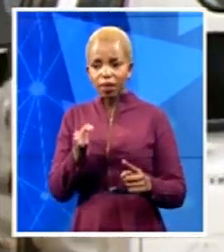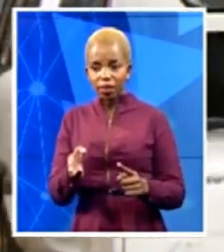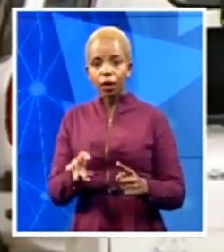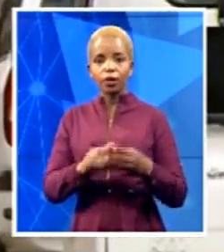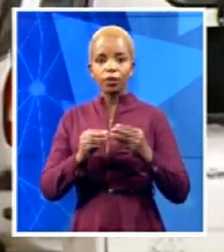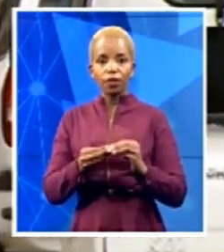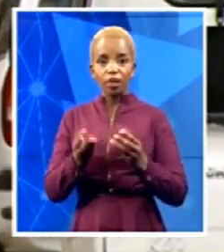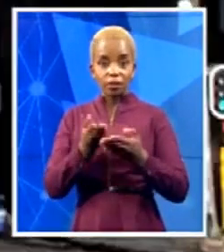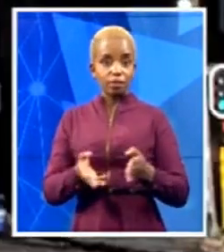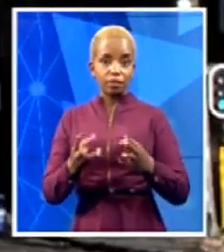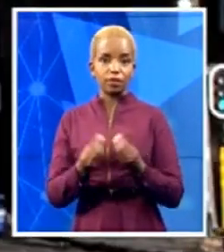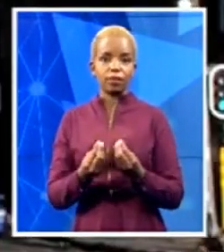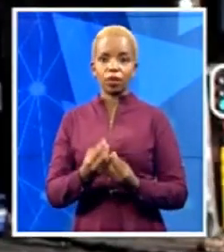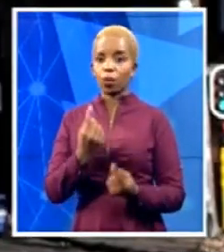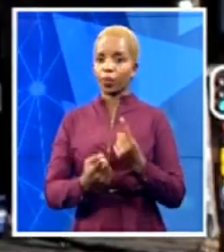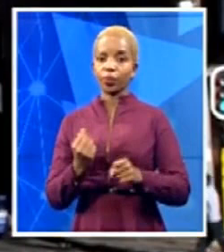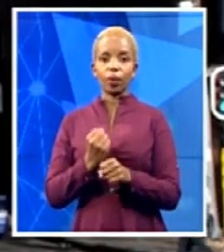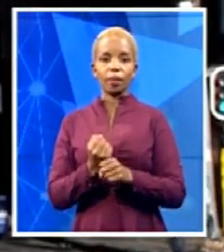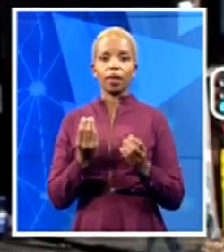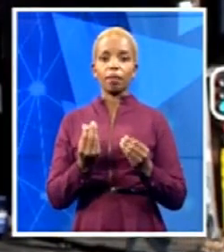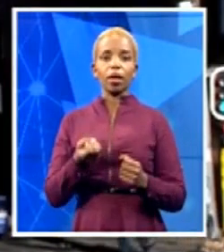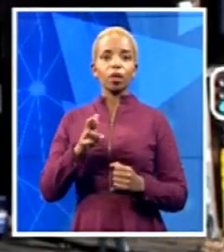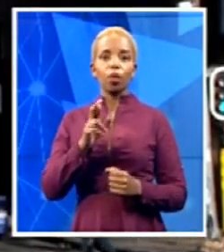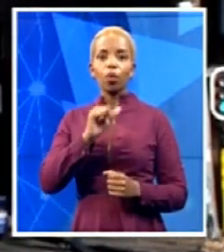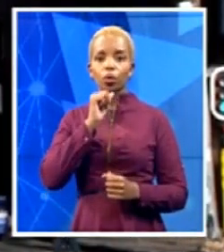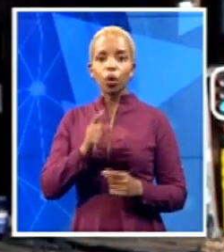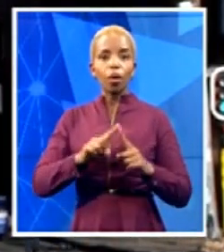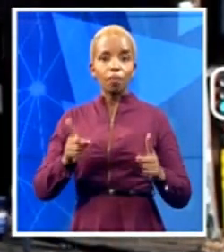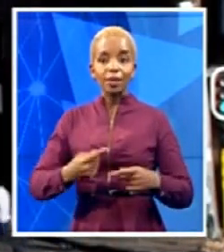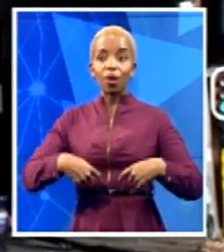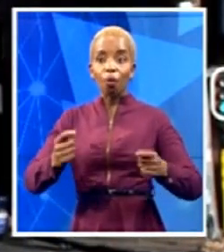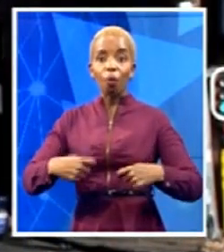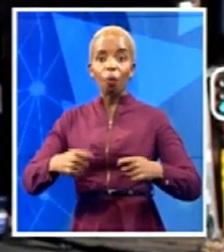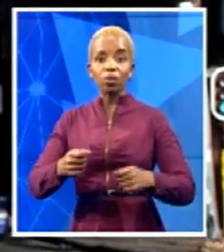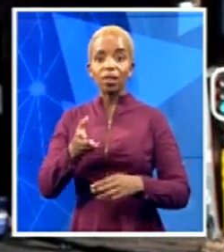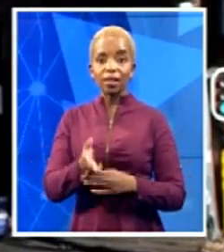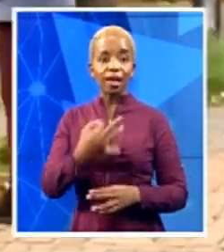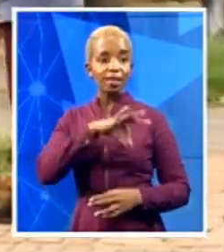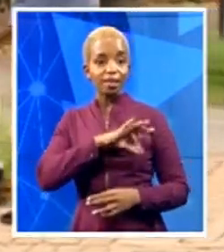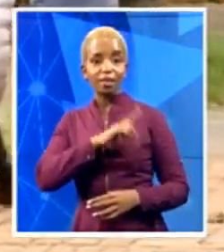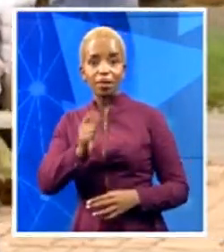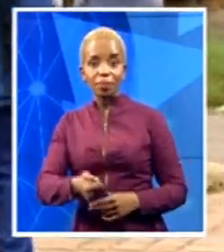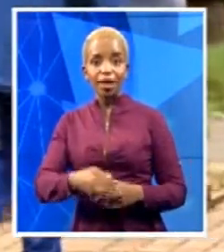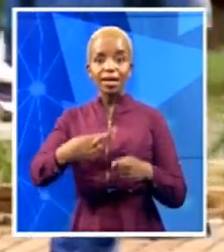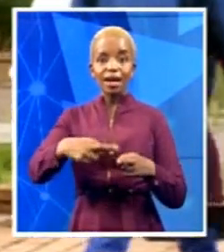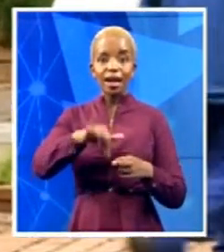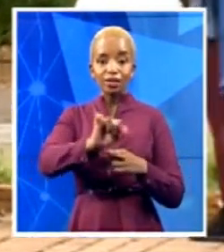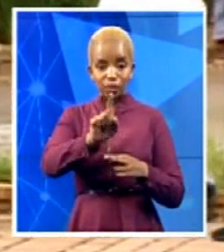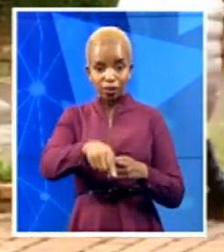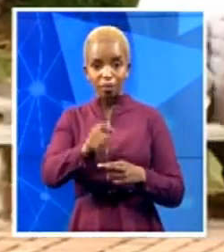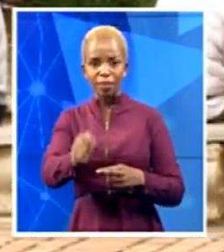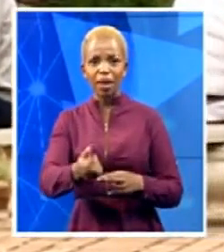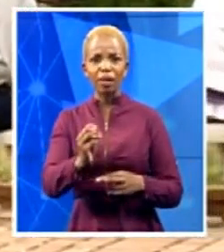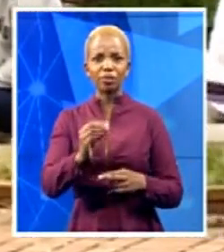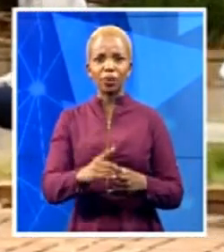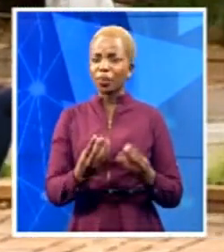or not, but the fixed costs are there. The salaries must be paid. The rents must be paid. Your debt obligations must be paid. Even if the bank says, okay, I'm